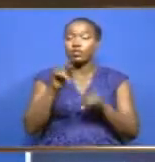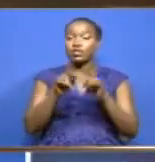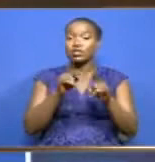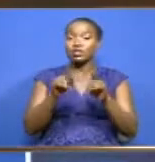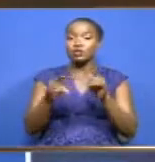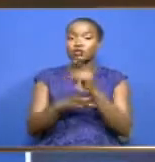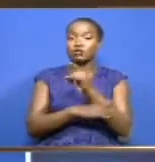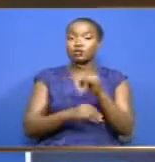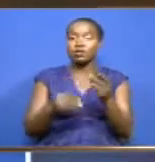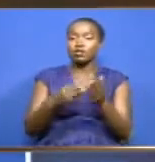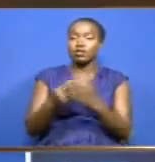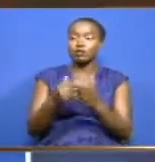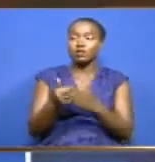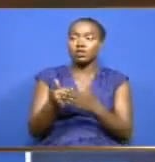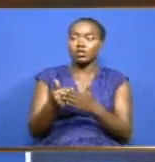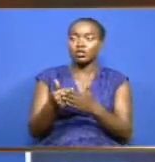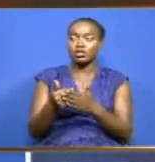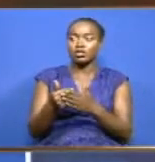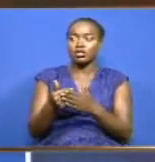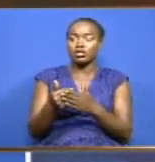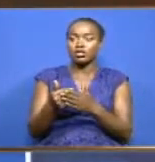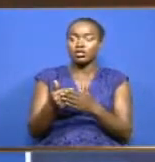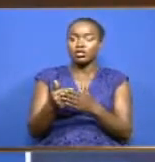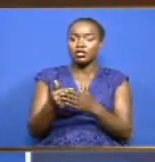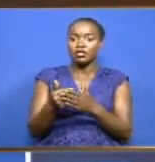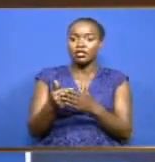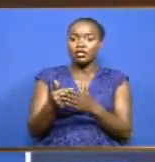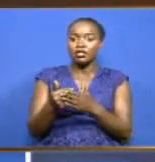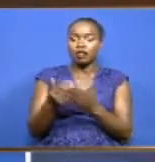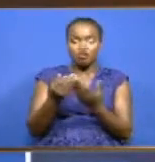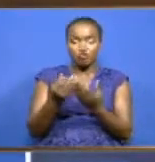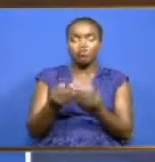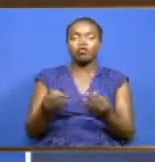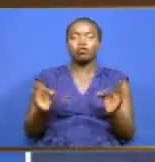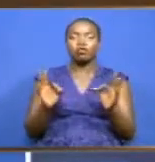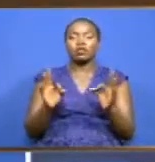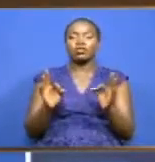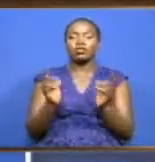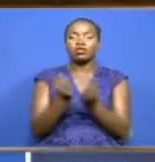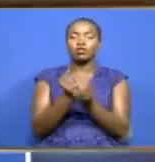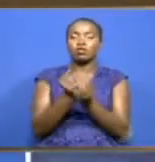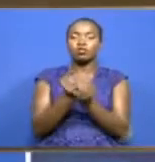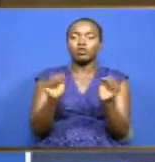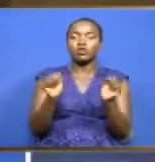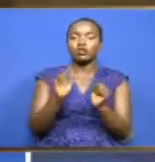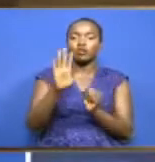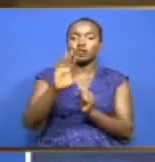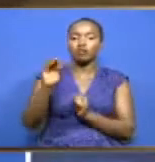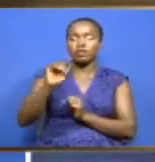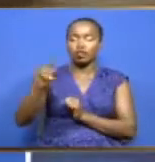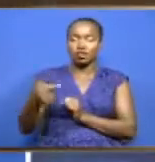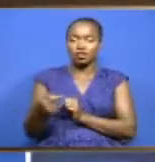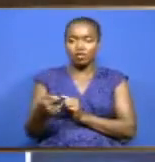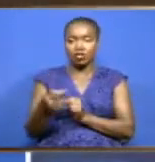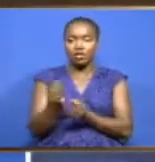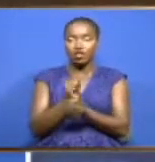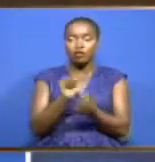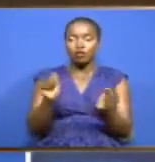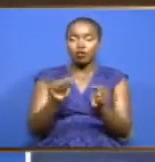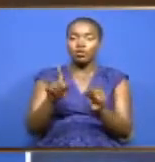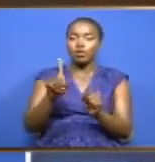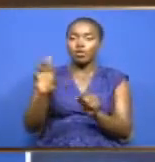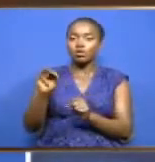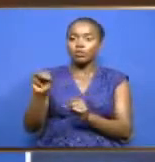stealing money from CAGS Investment Limited has been released on a cash bail of 500,000 shillings and a bond of 1 million